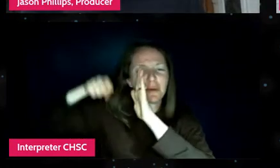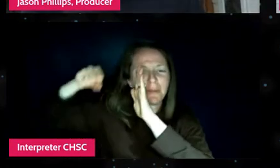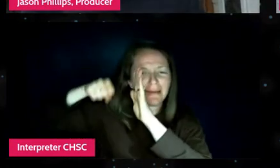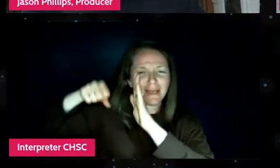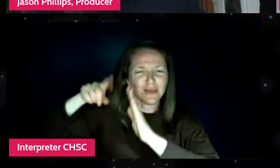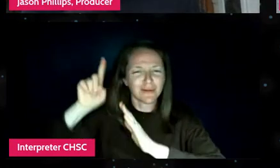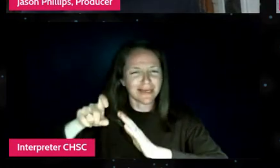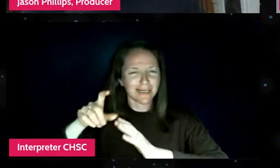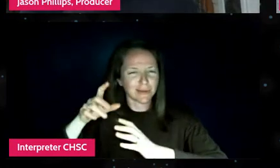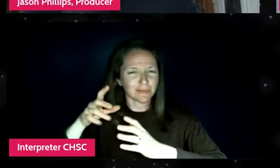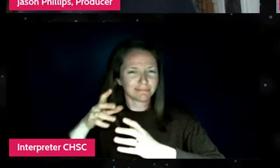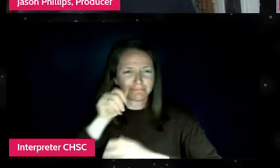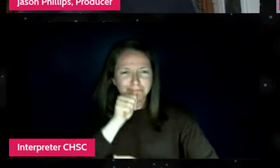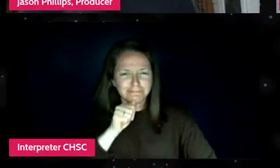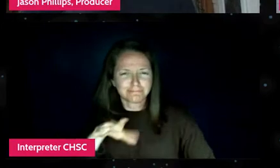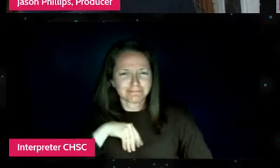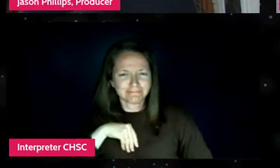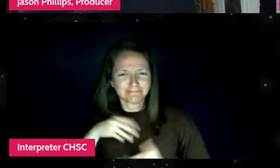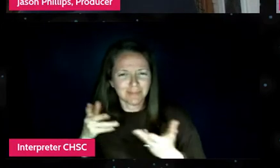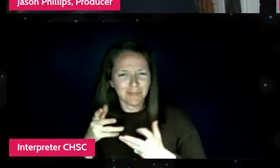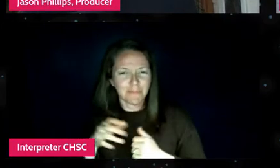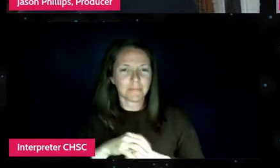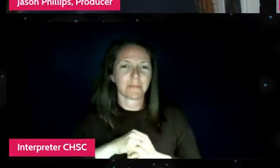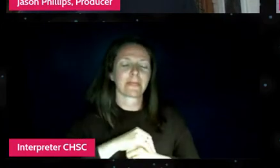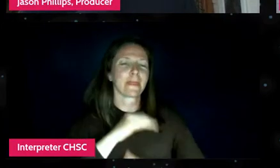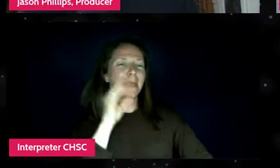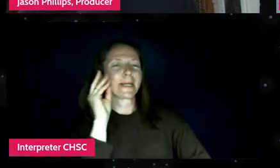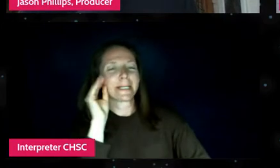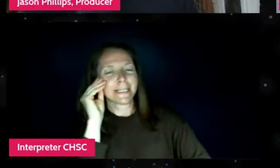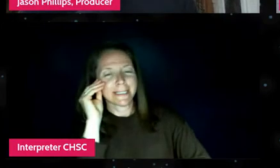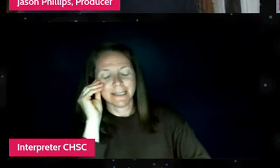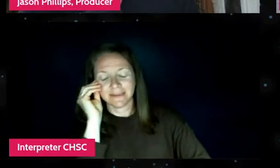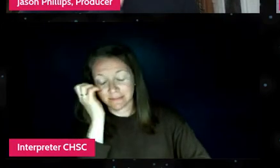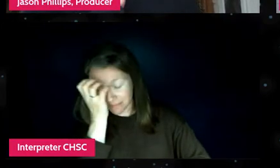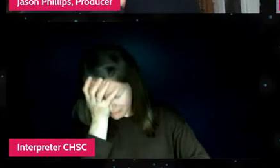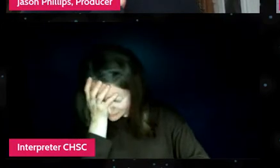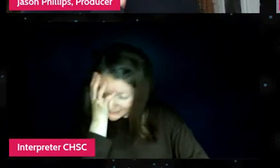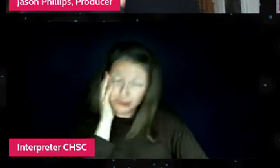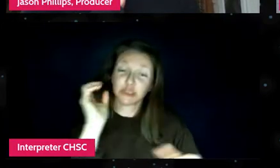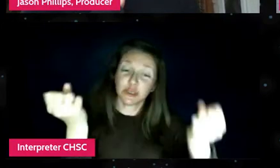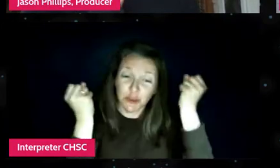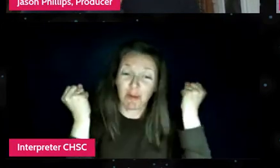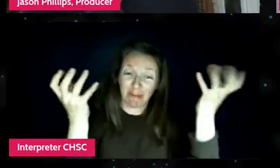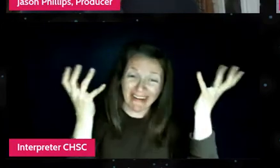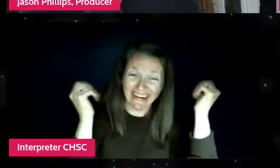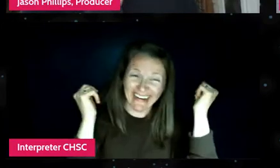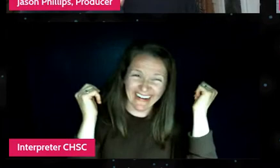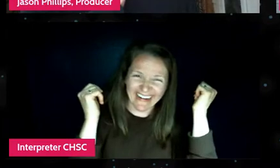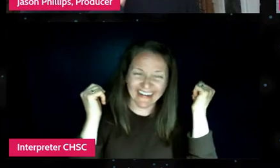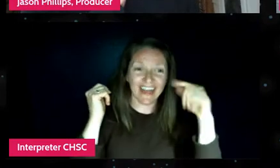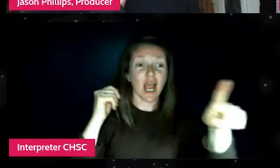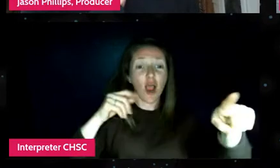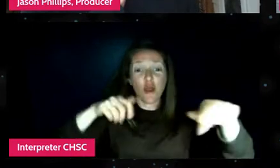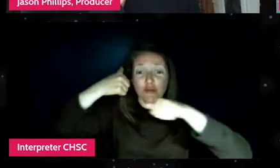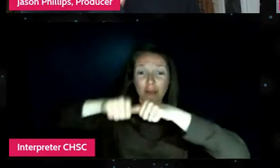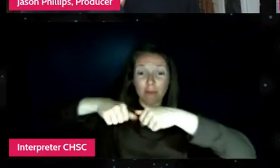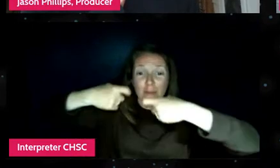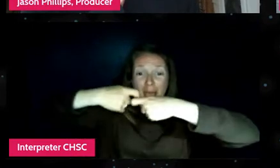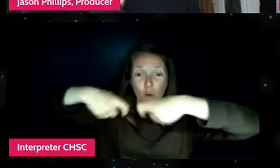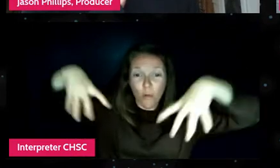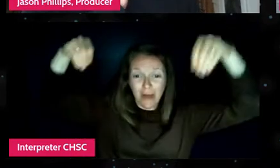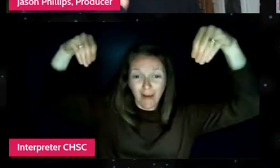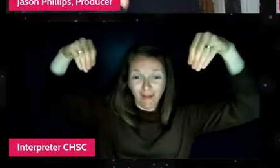deal with. Oh my gosh. There were so many. What about when the power went out in the theater?